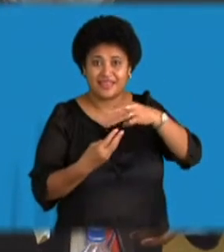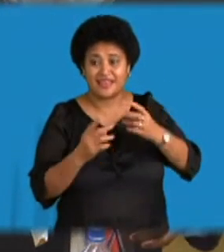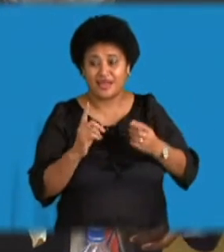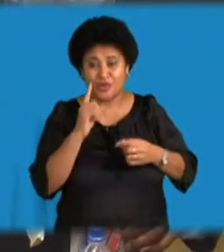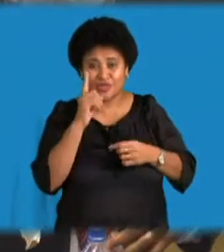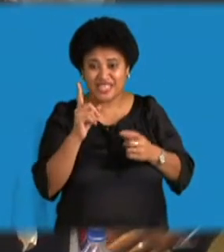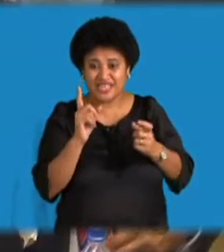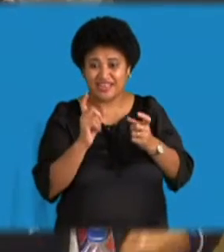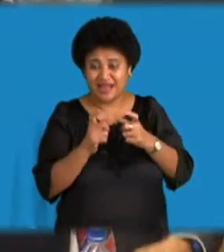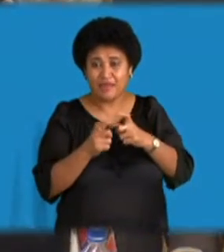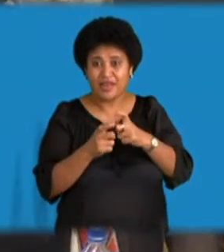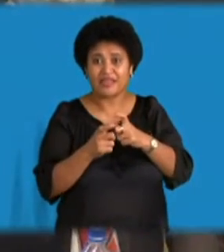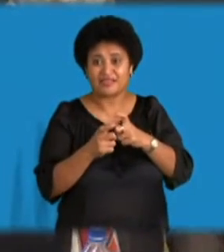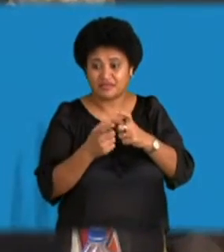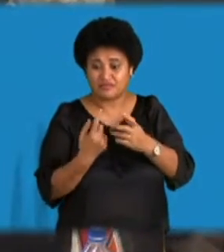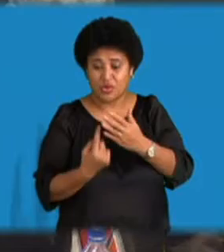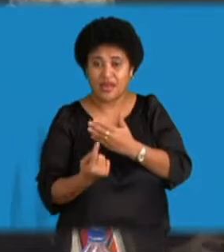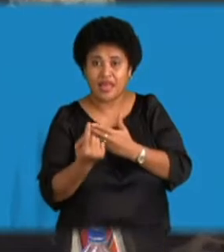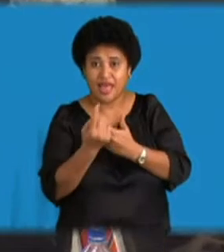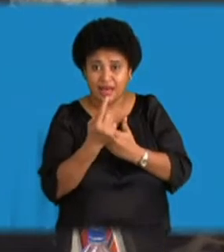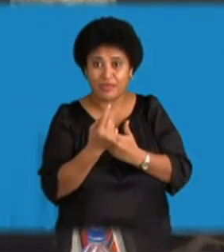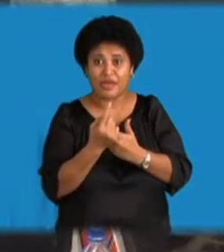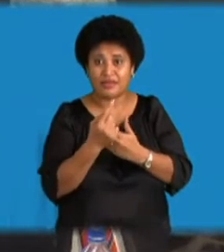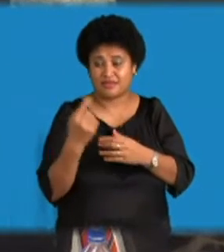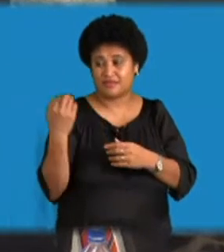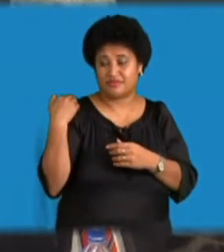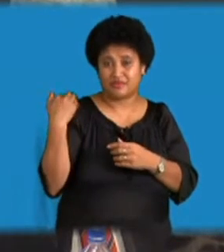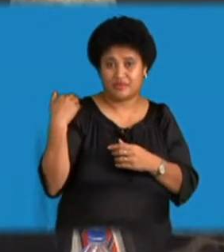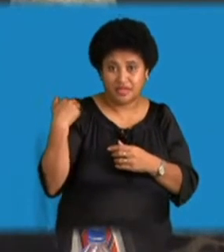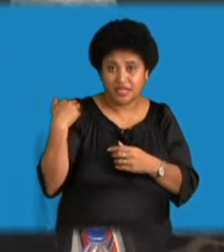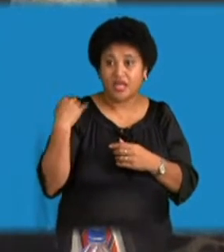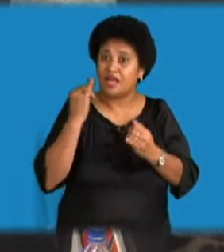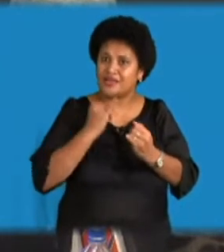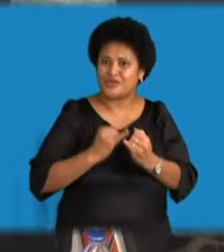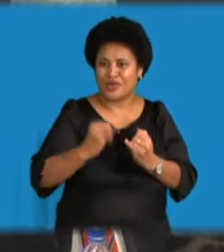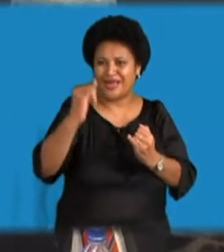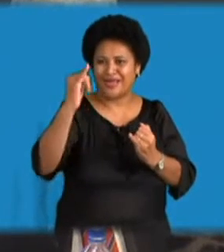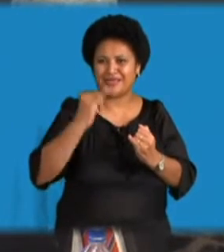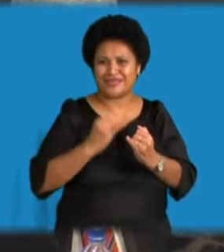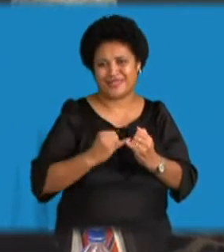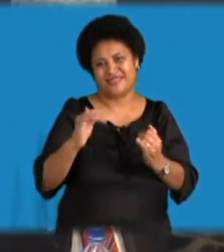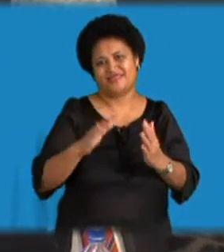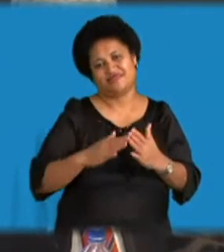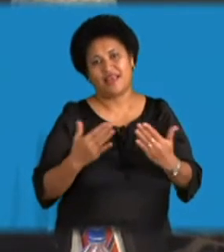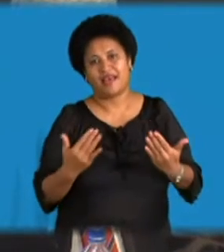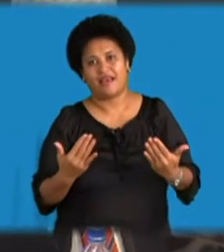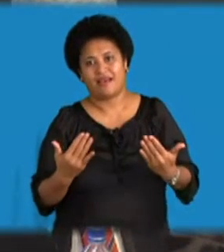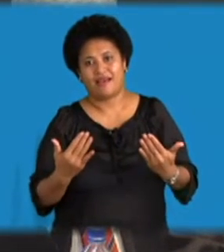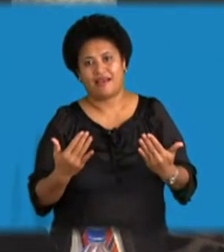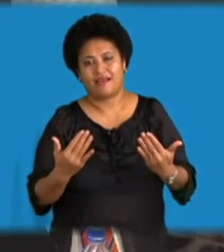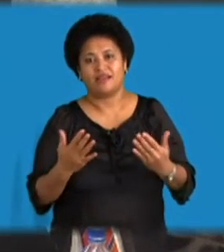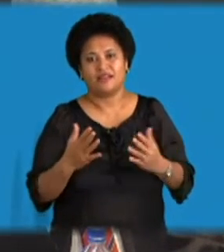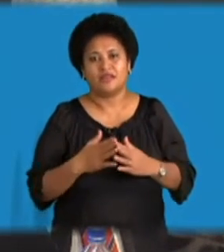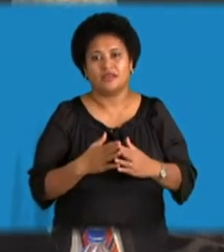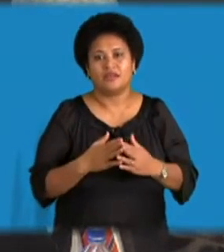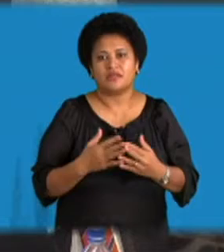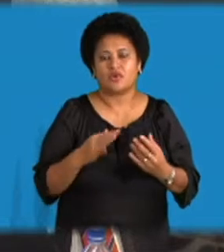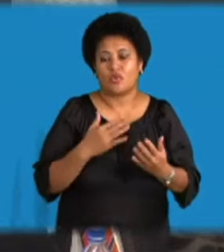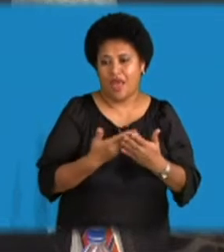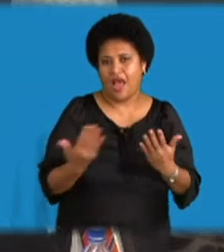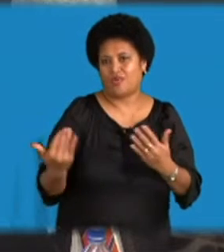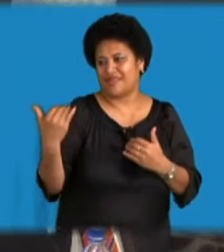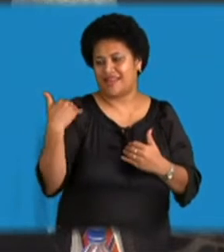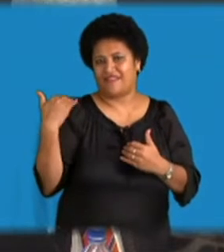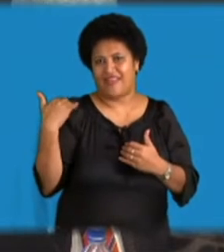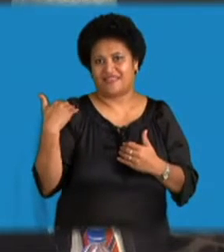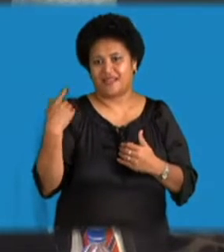climatic events are becoming more erratic, more severe in the manner in which it now affects us. So